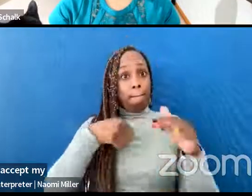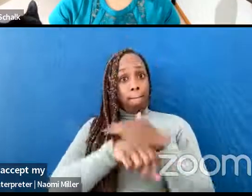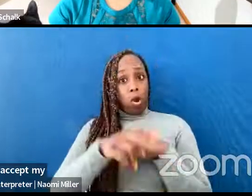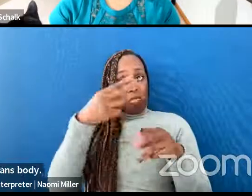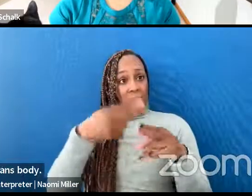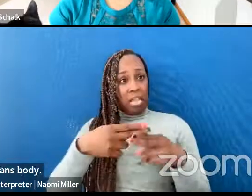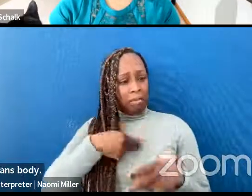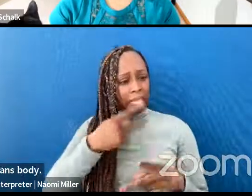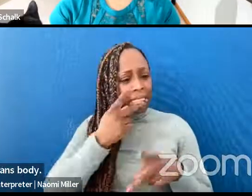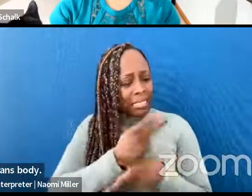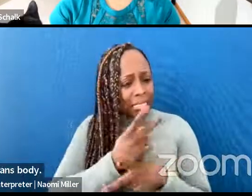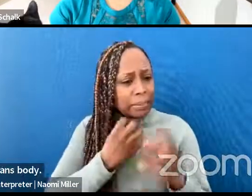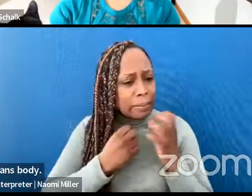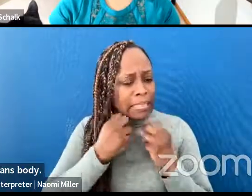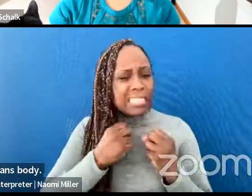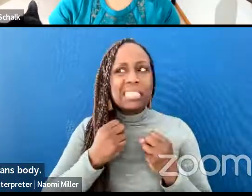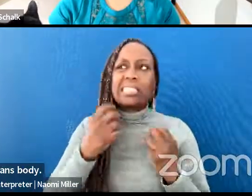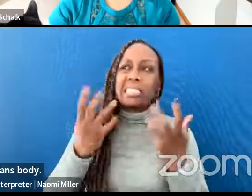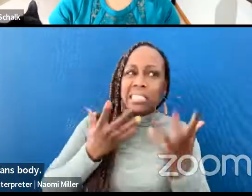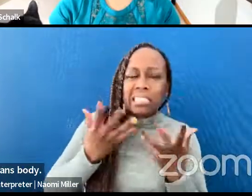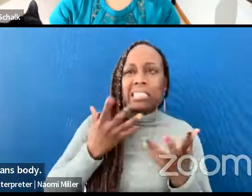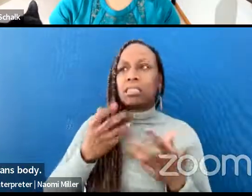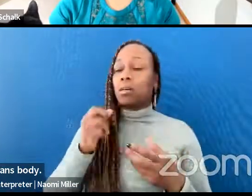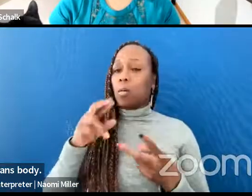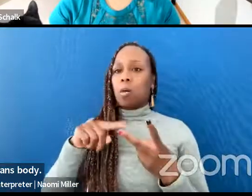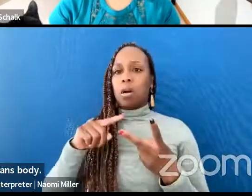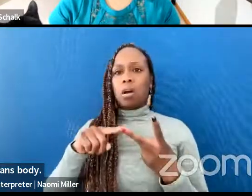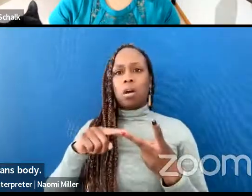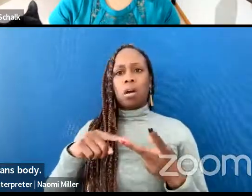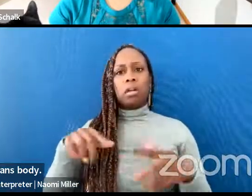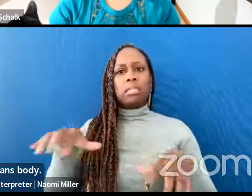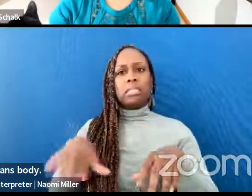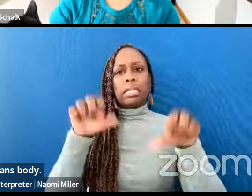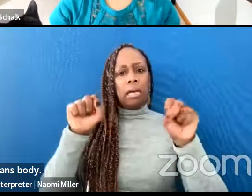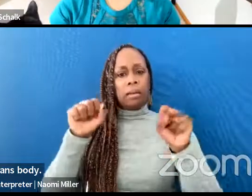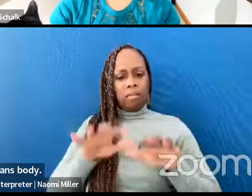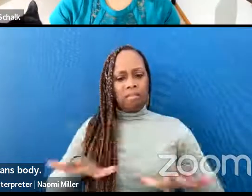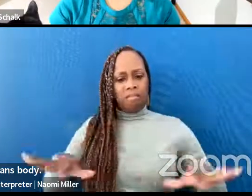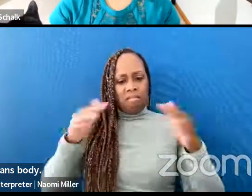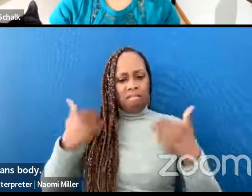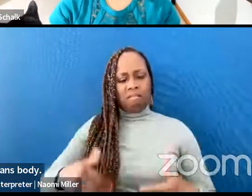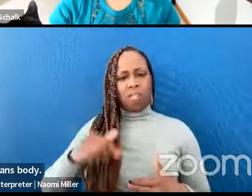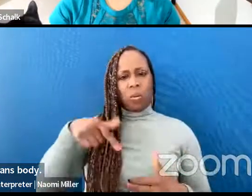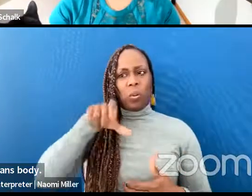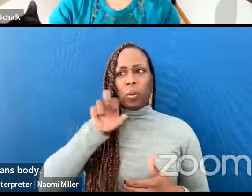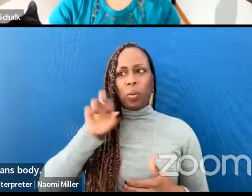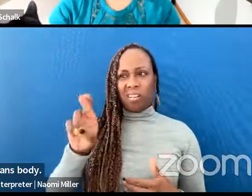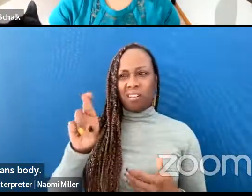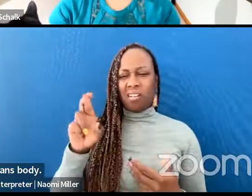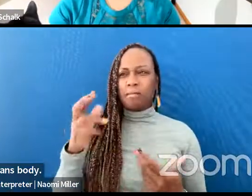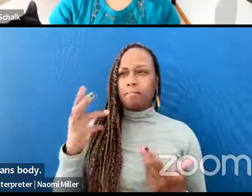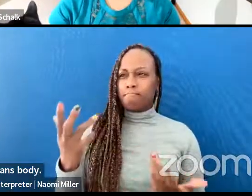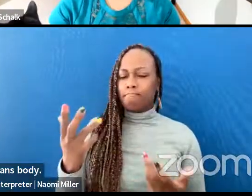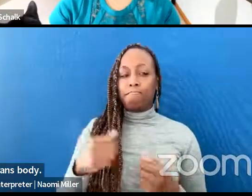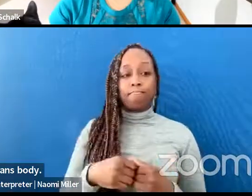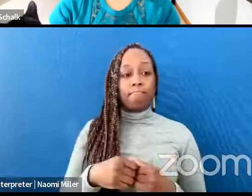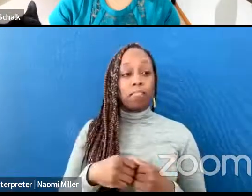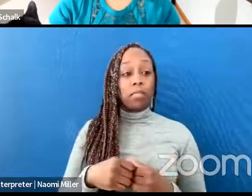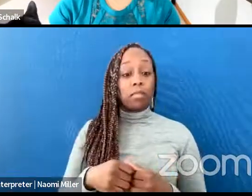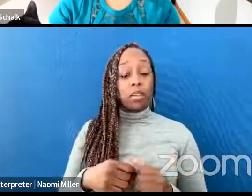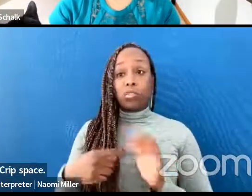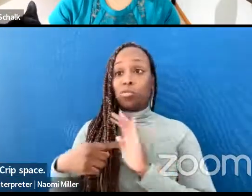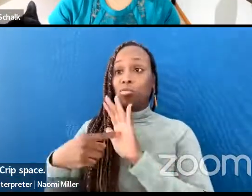crip space, the familiar neurodivergent rhythms of aimlessly hanging on video, the show and tell of objects